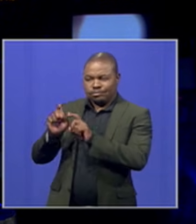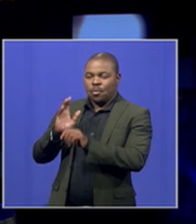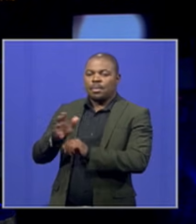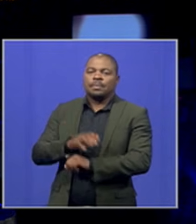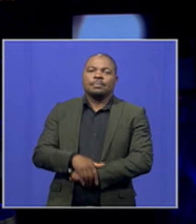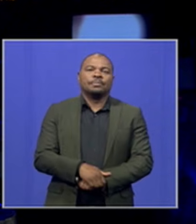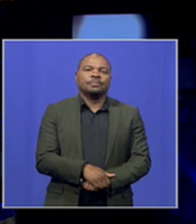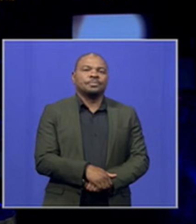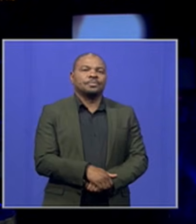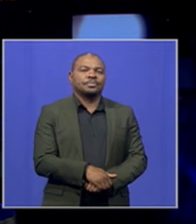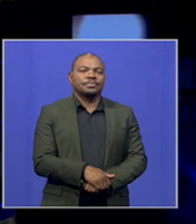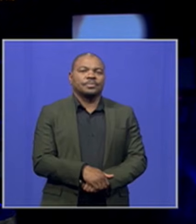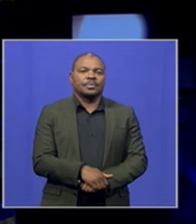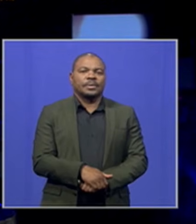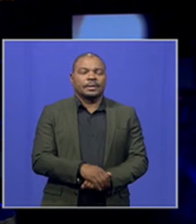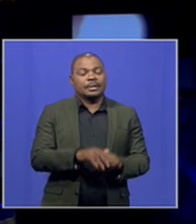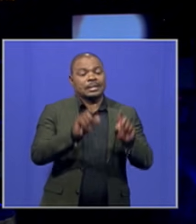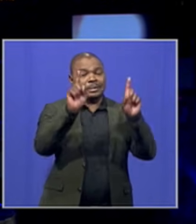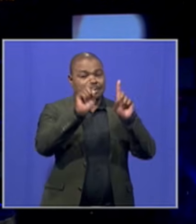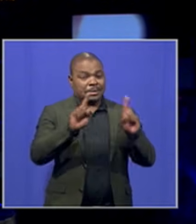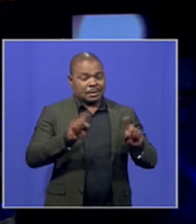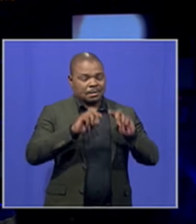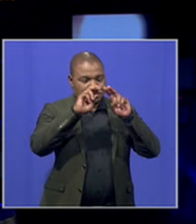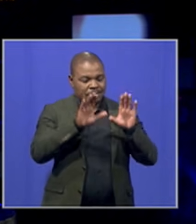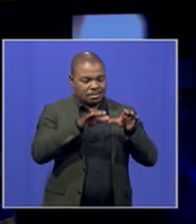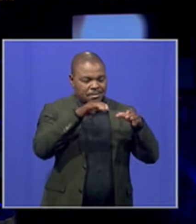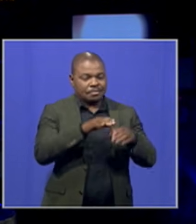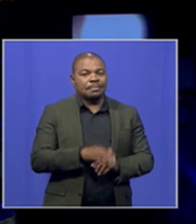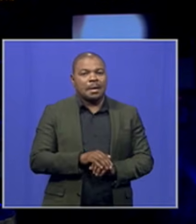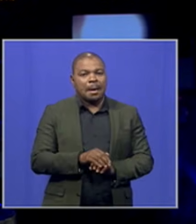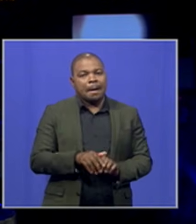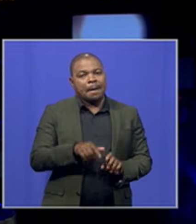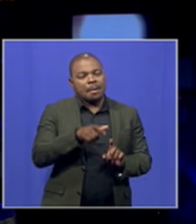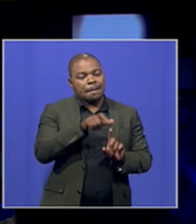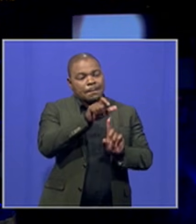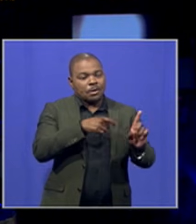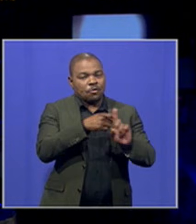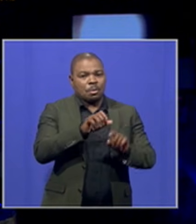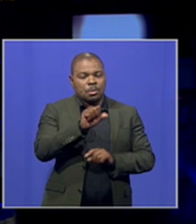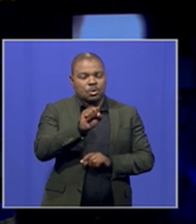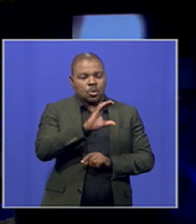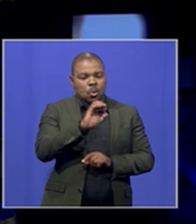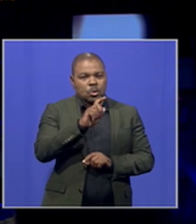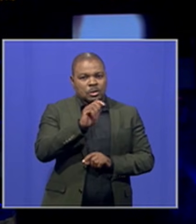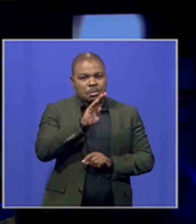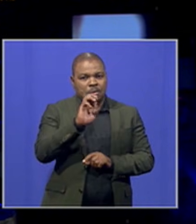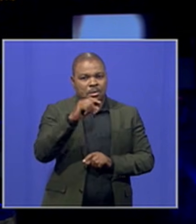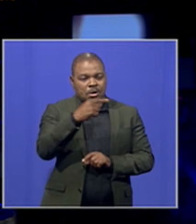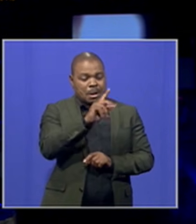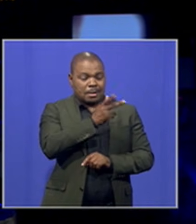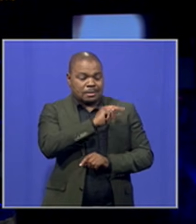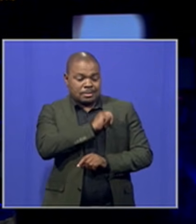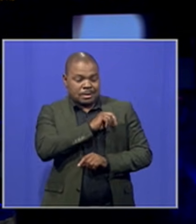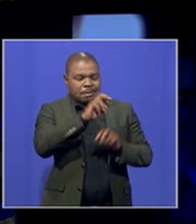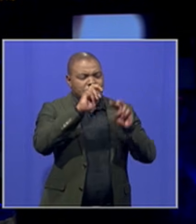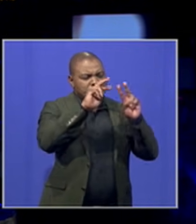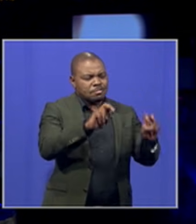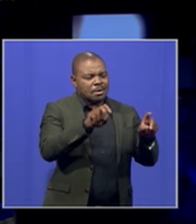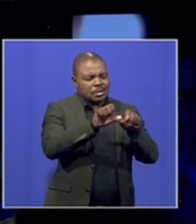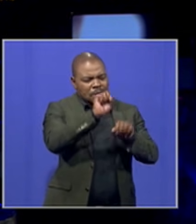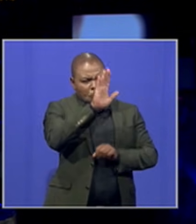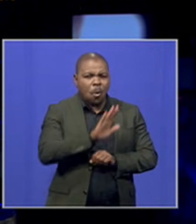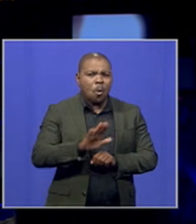Lekala le kgethang la dipatlisiso le phanyekolotseng ntlo ya mmelaelwa wa KwaZulu-Natal le tsholeng le tswelang pele naha ka